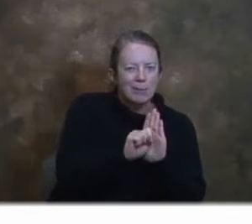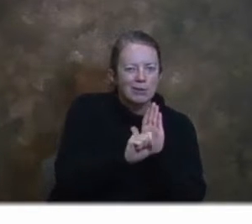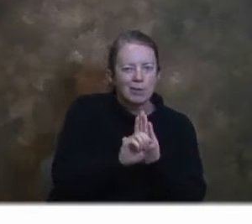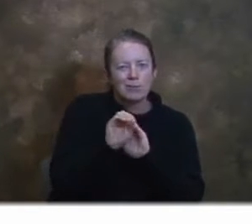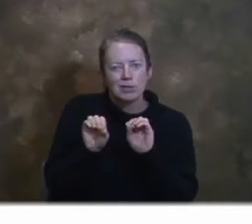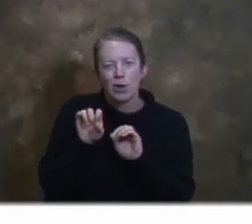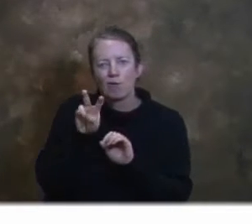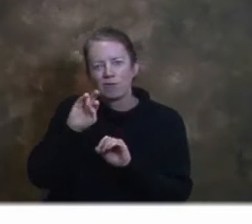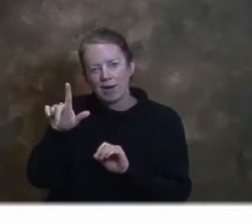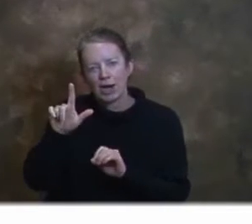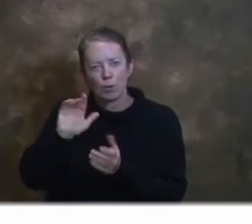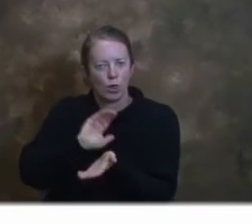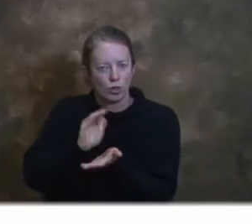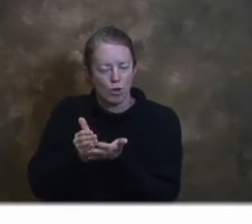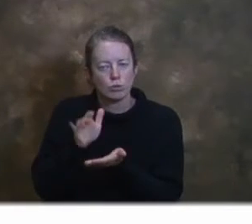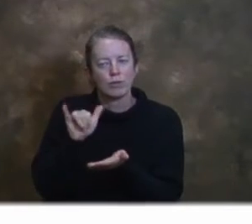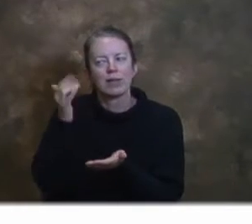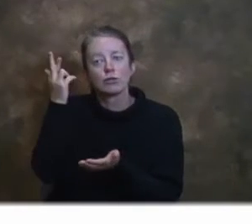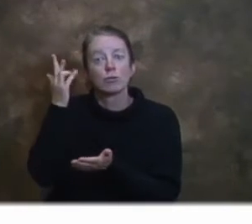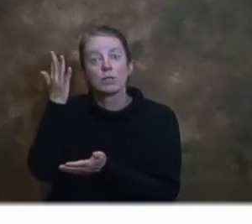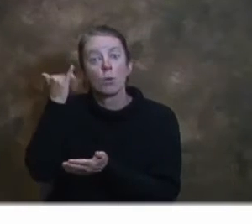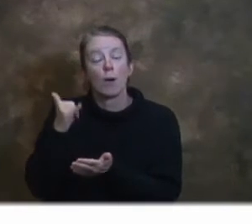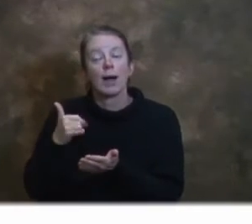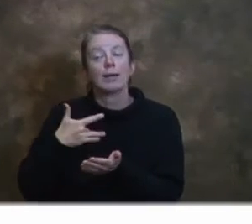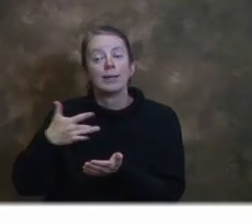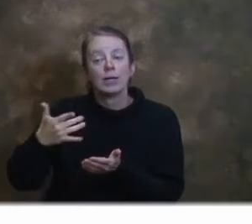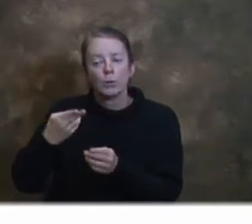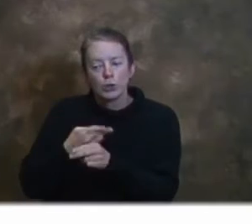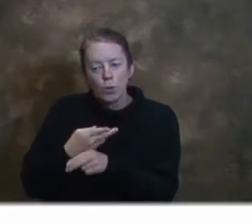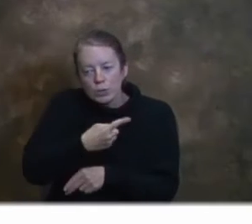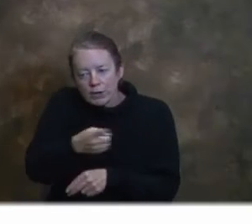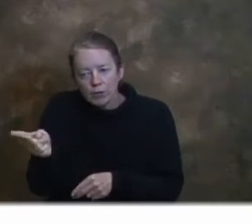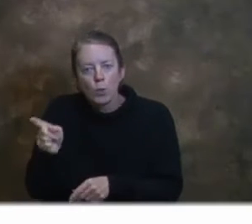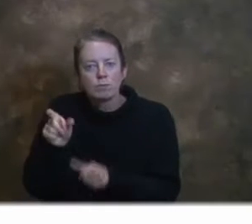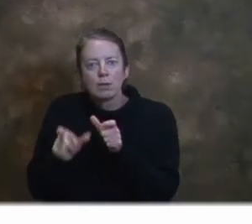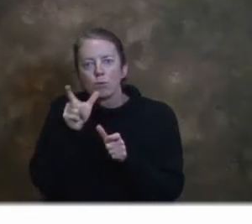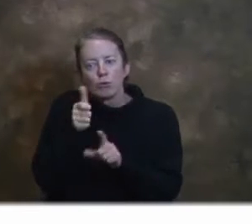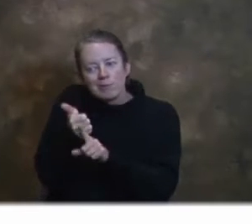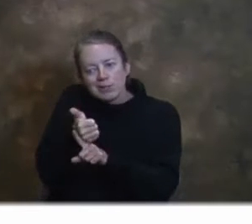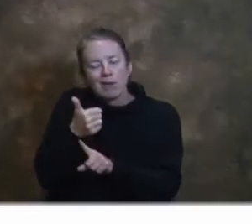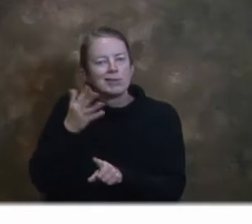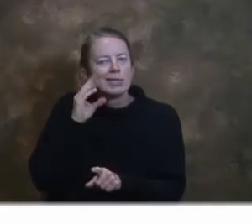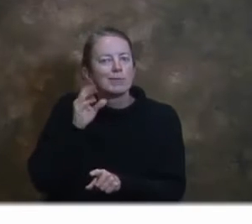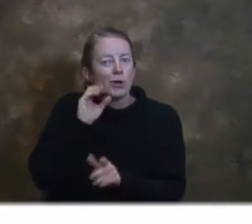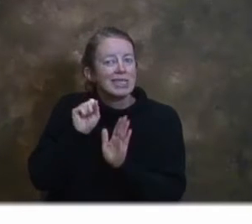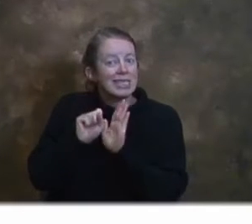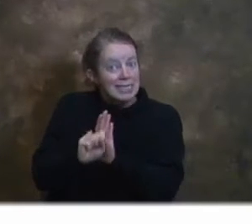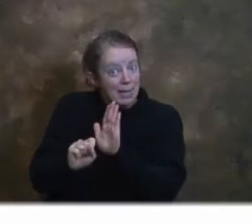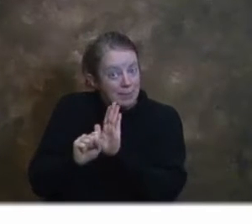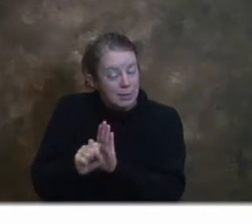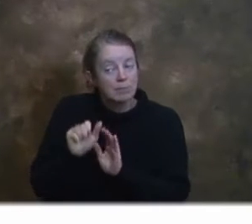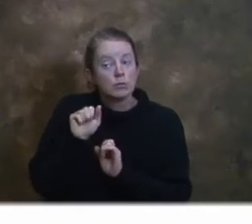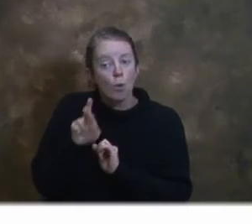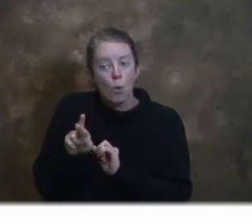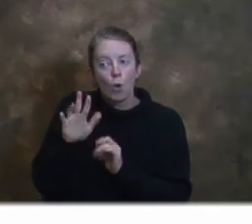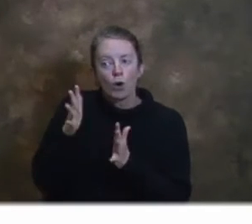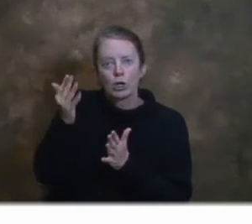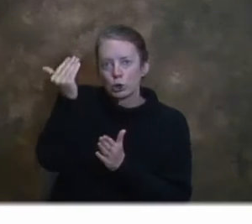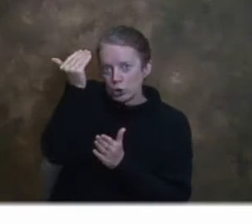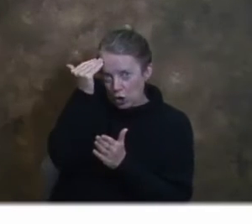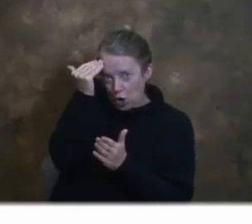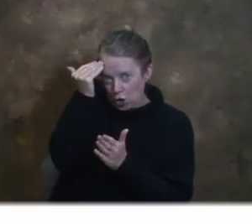why most typically we're using them for those who are experiencing symptoms or are known to have a confirmed